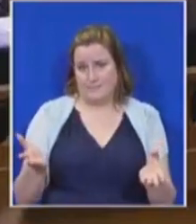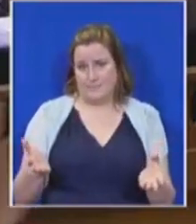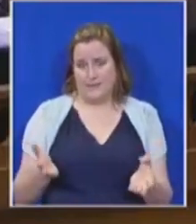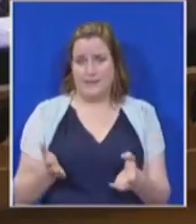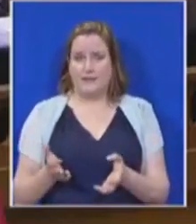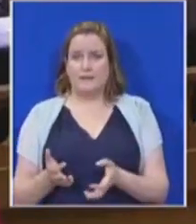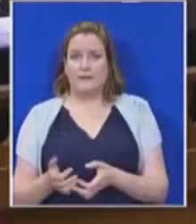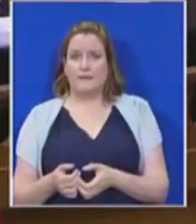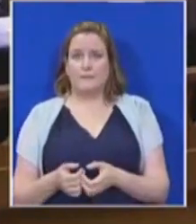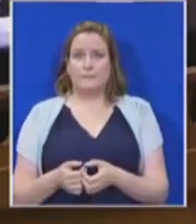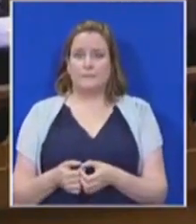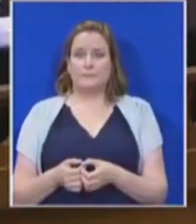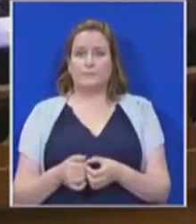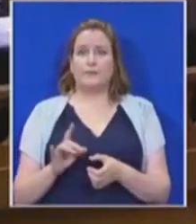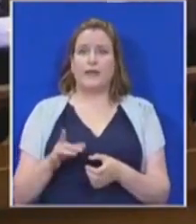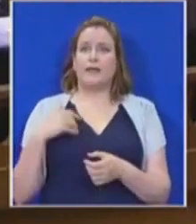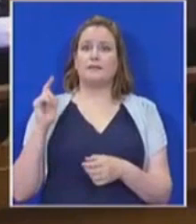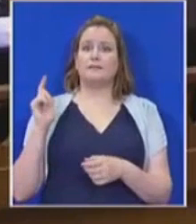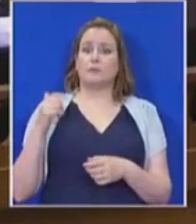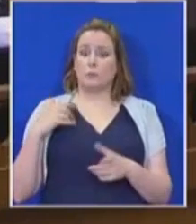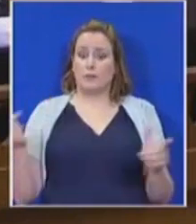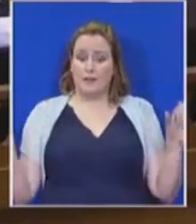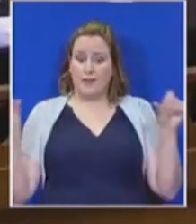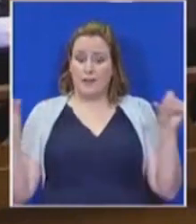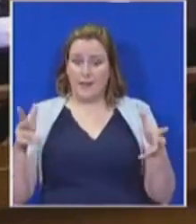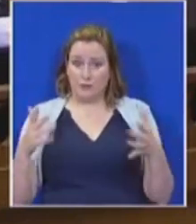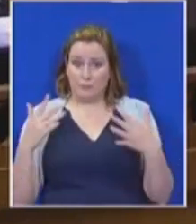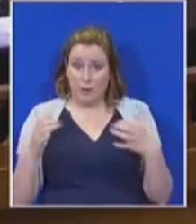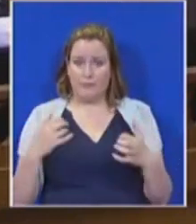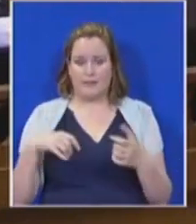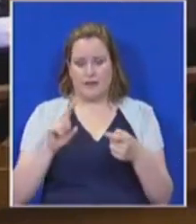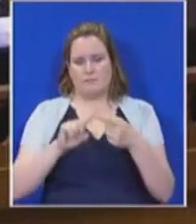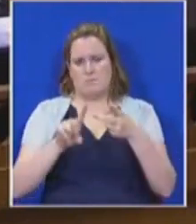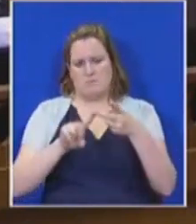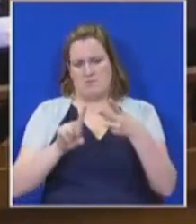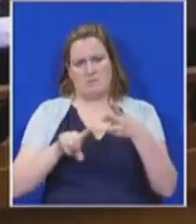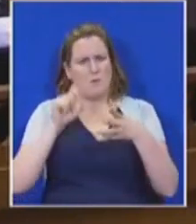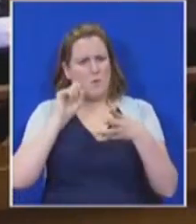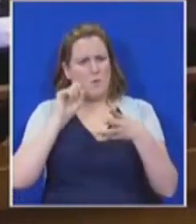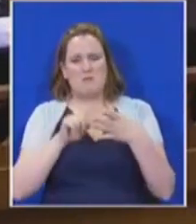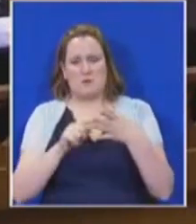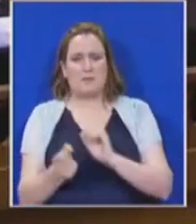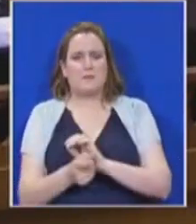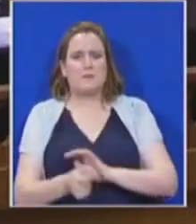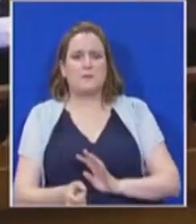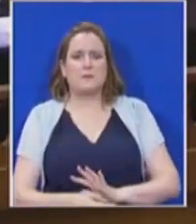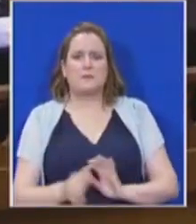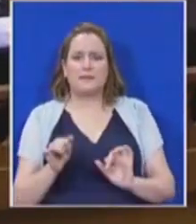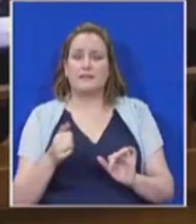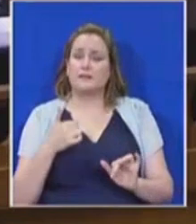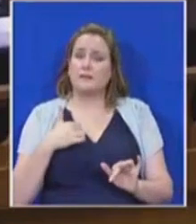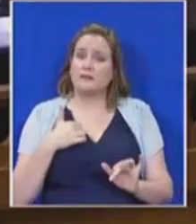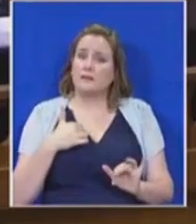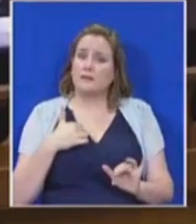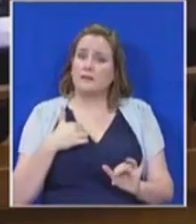past. And then we come back to Parliament and repeal all those legislations. We appreciate that you are failing in